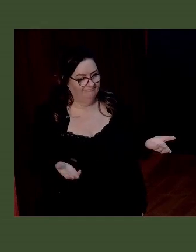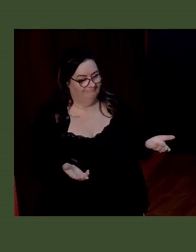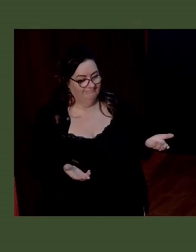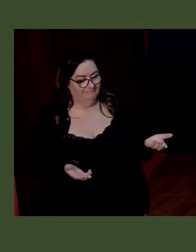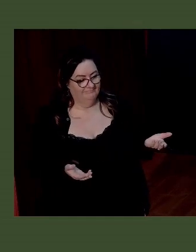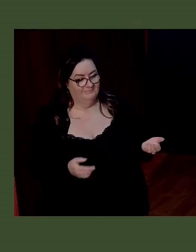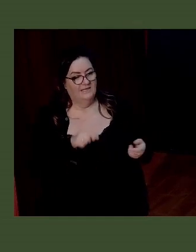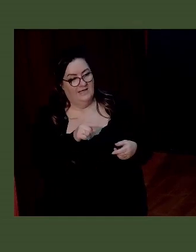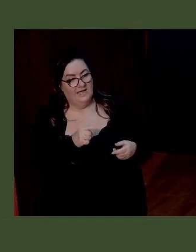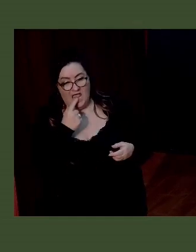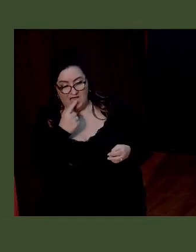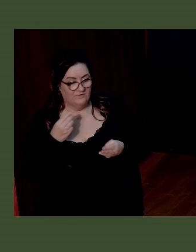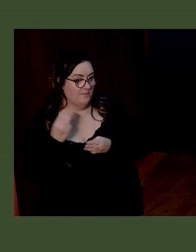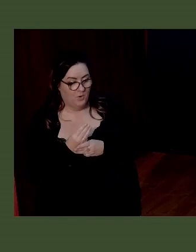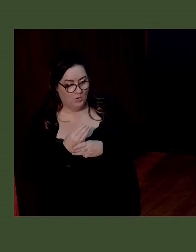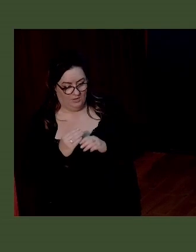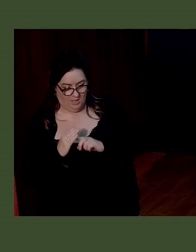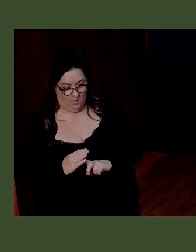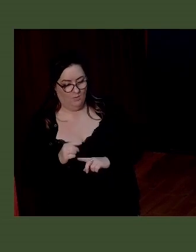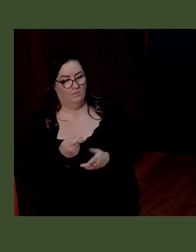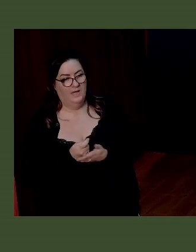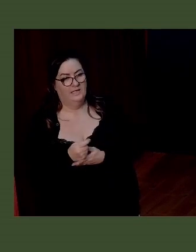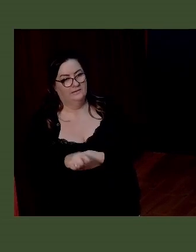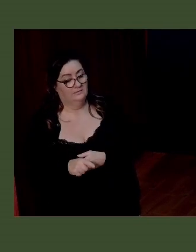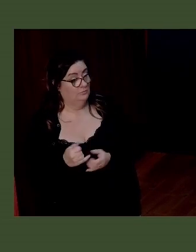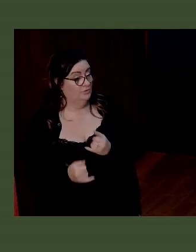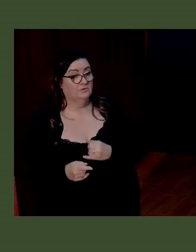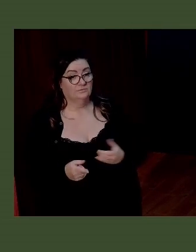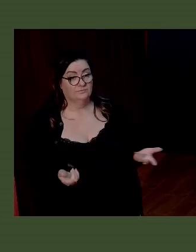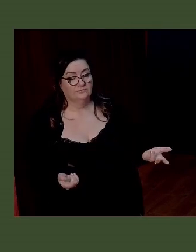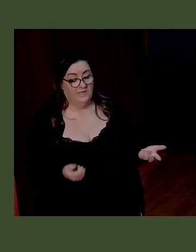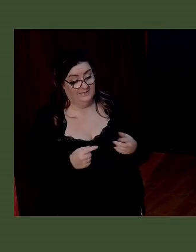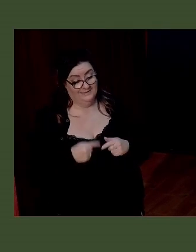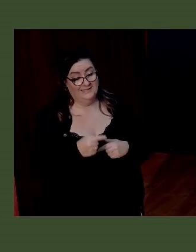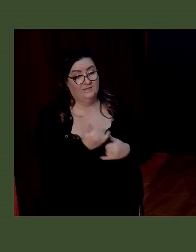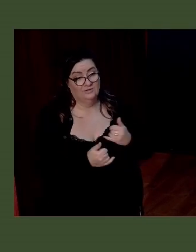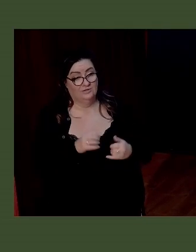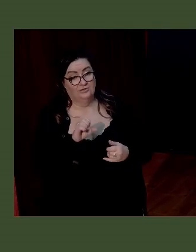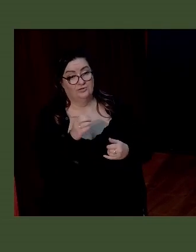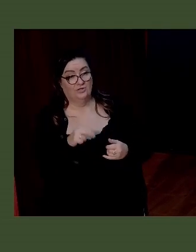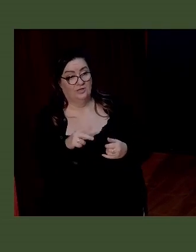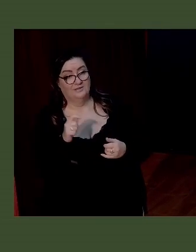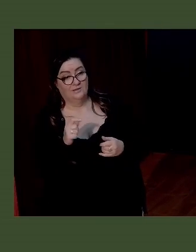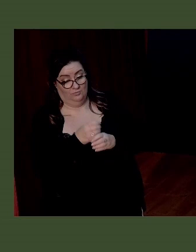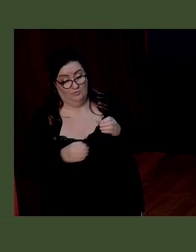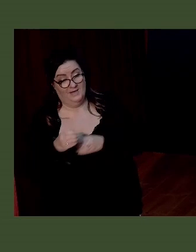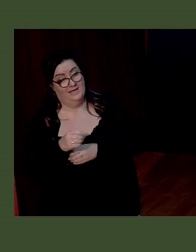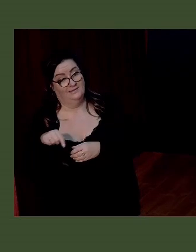particularly housing for the poorly paid working classes. And then the following year, Sean T. O'Kealig, who has replaced